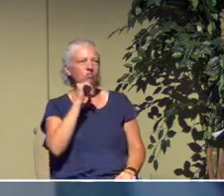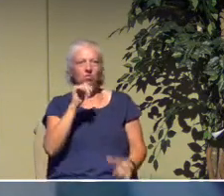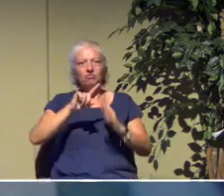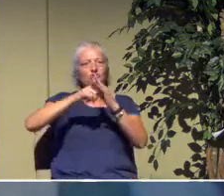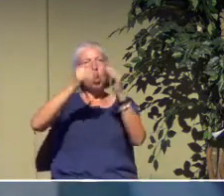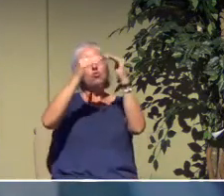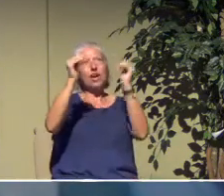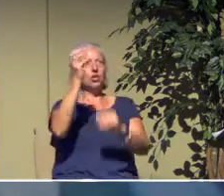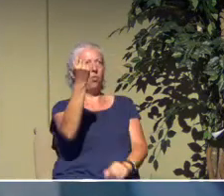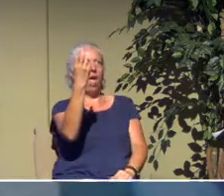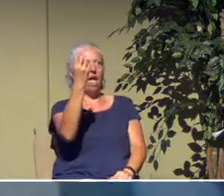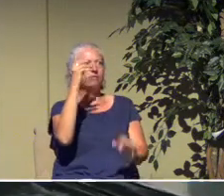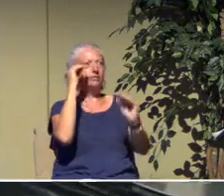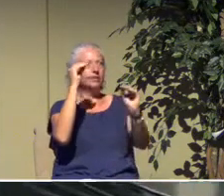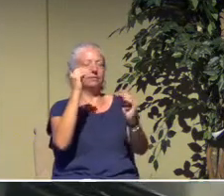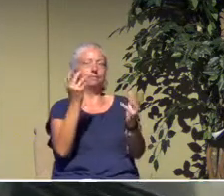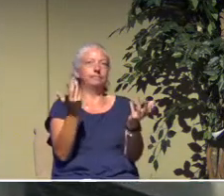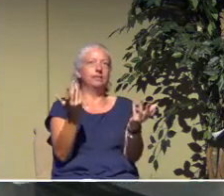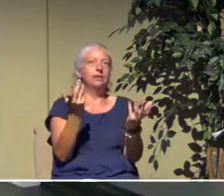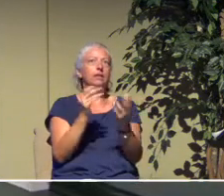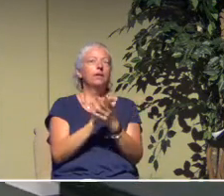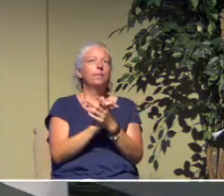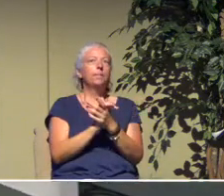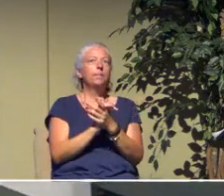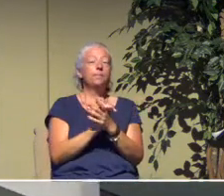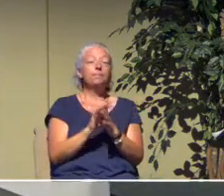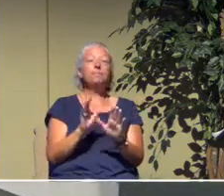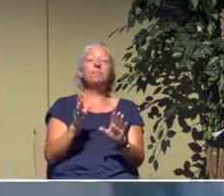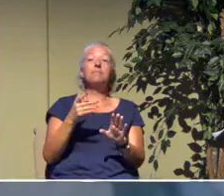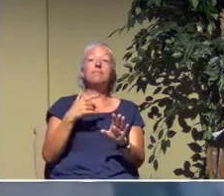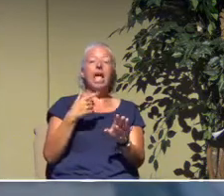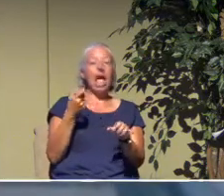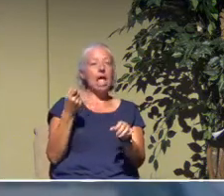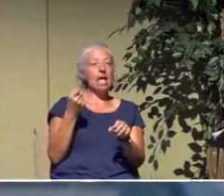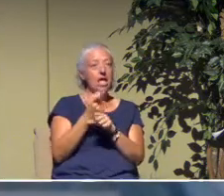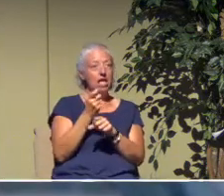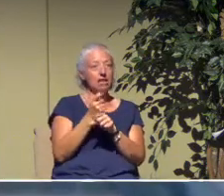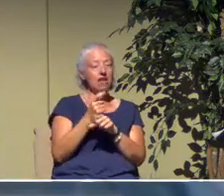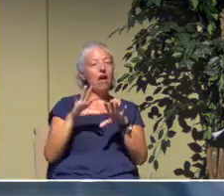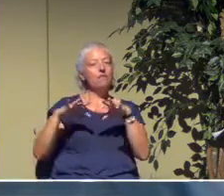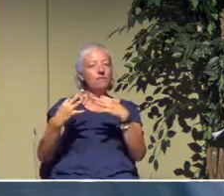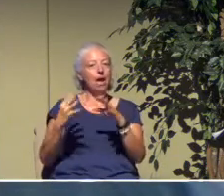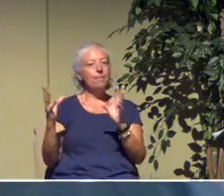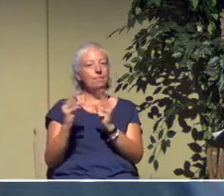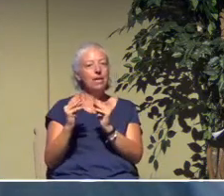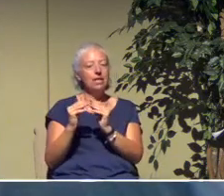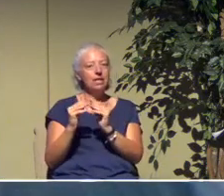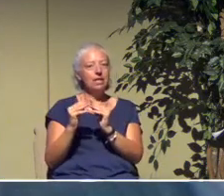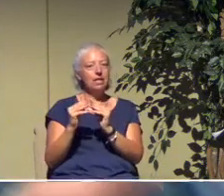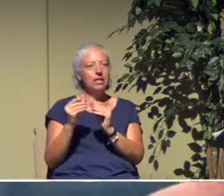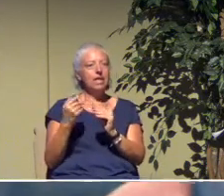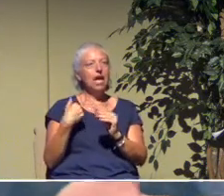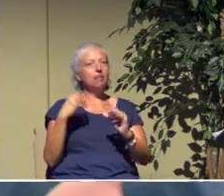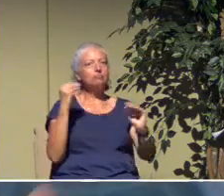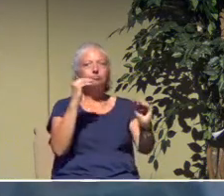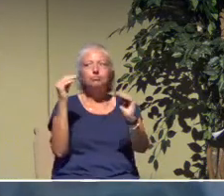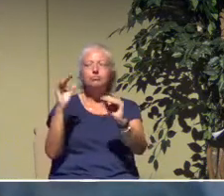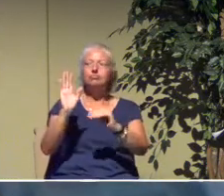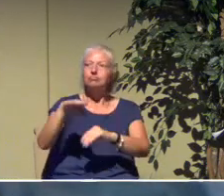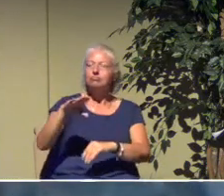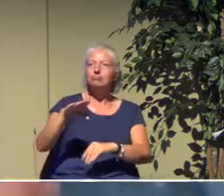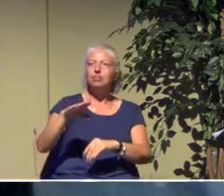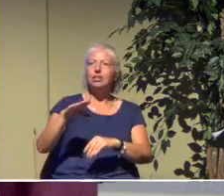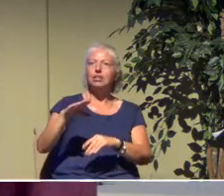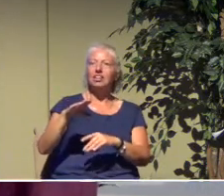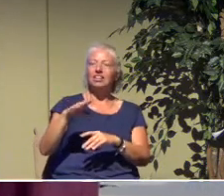about everything, so there's no unwritten rules. I would have yearly family meetings. These studies that say if you eat dinner together, all the negative things parents